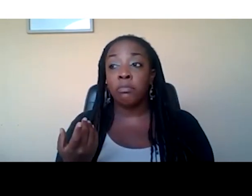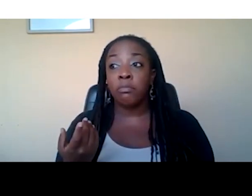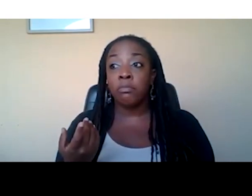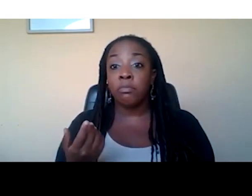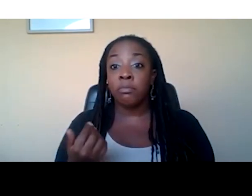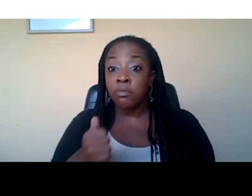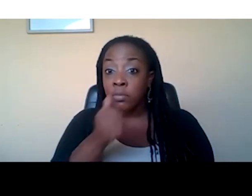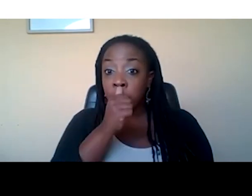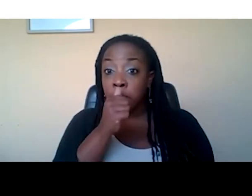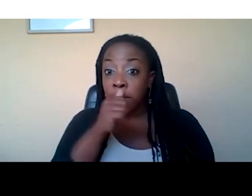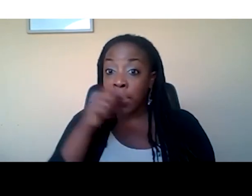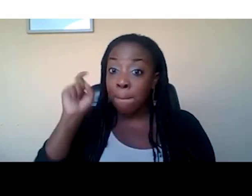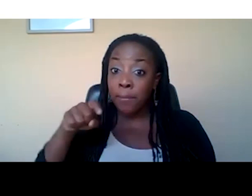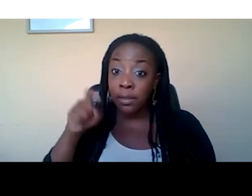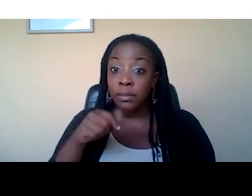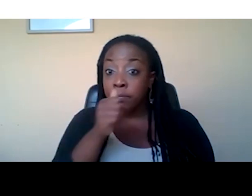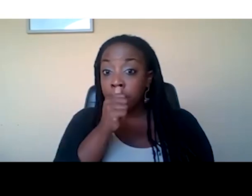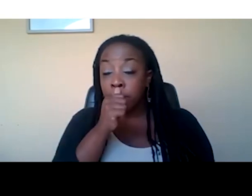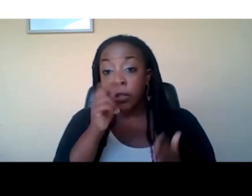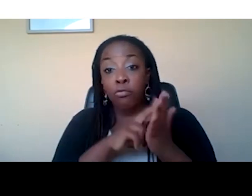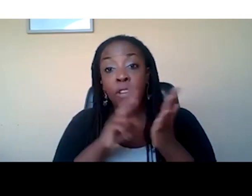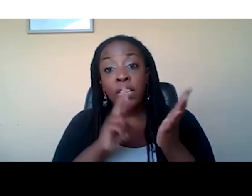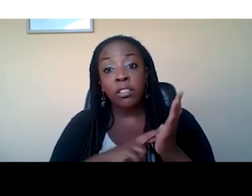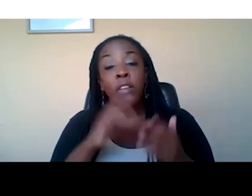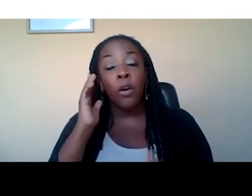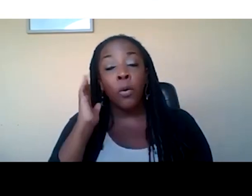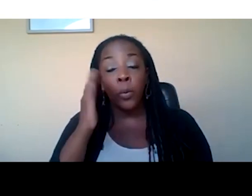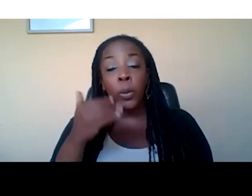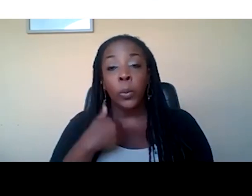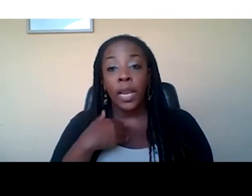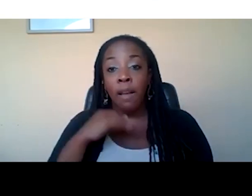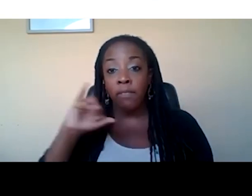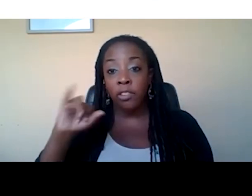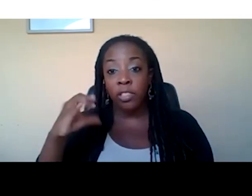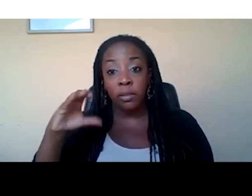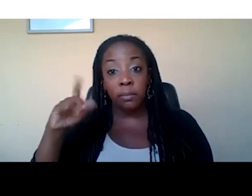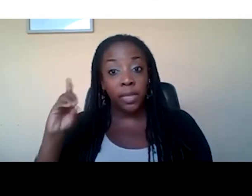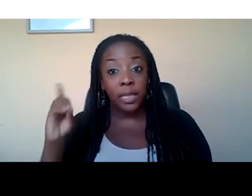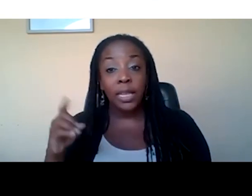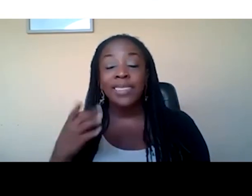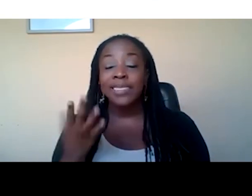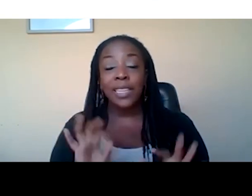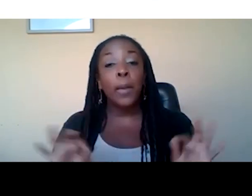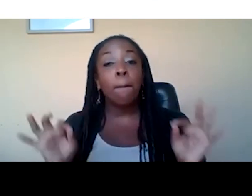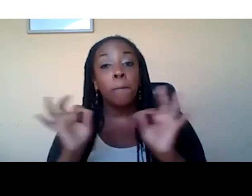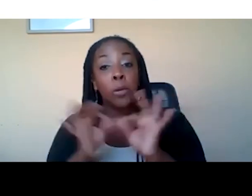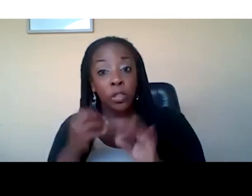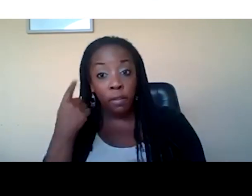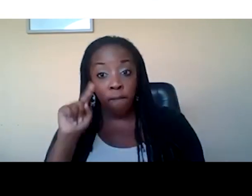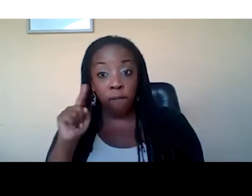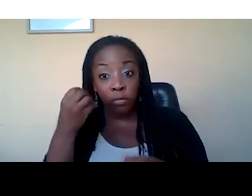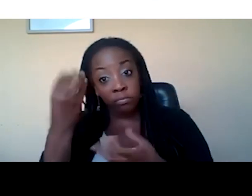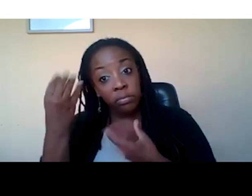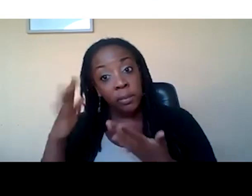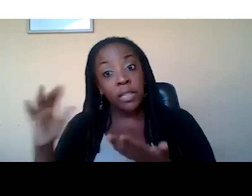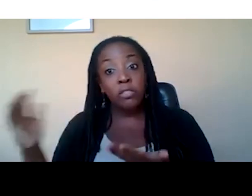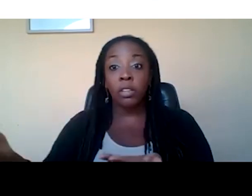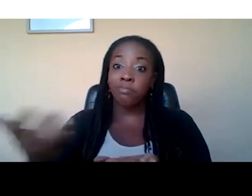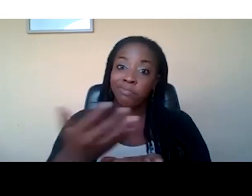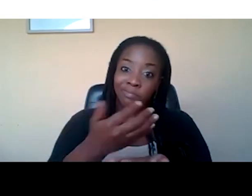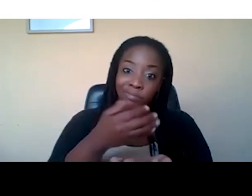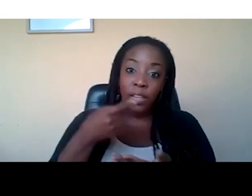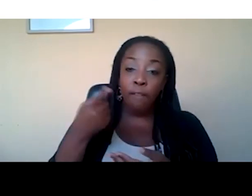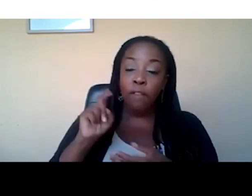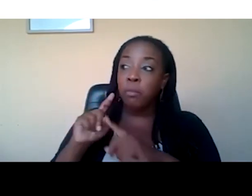confidential register that the JCPD will be having. It is critical for that data to be collected from our